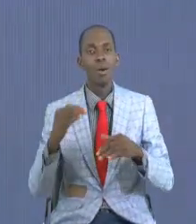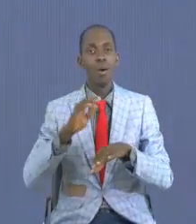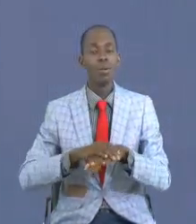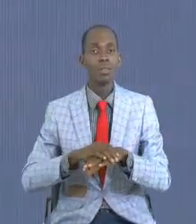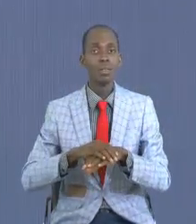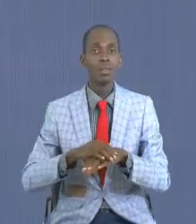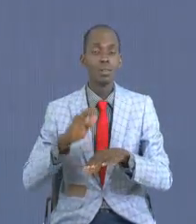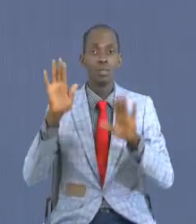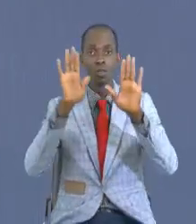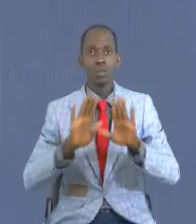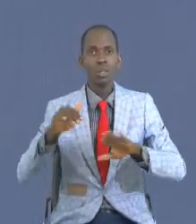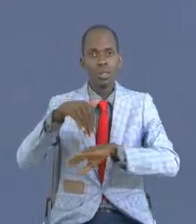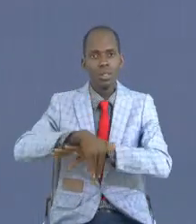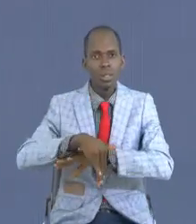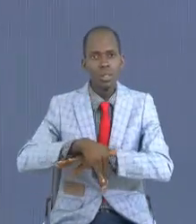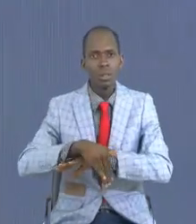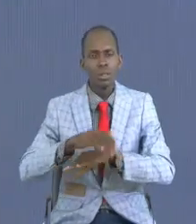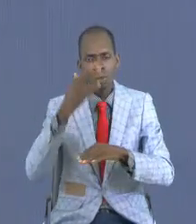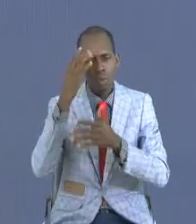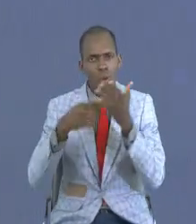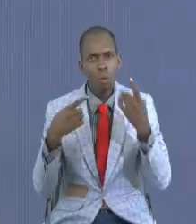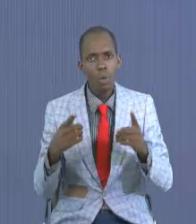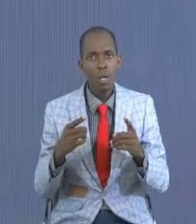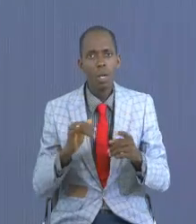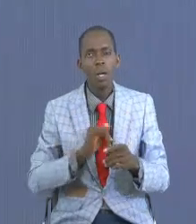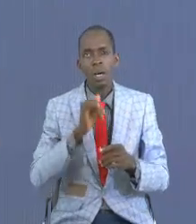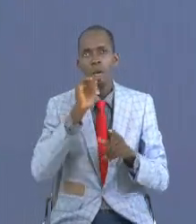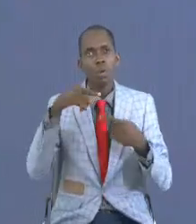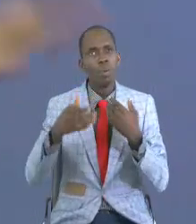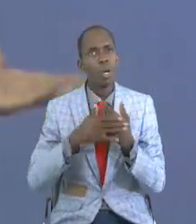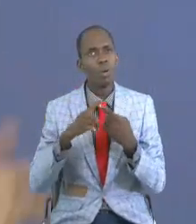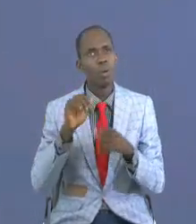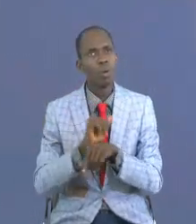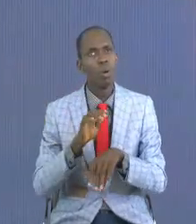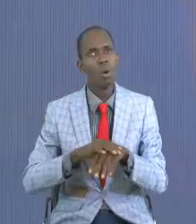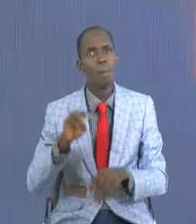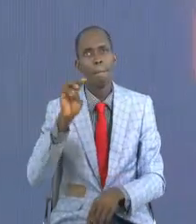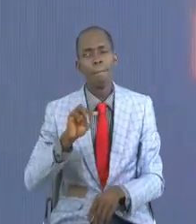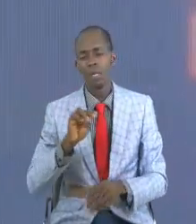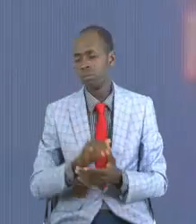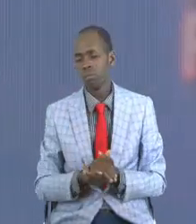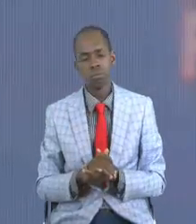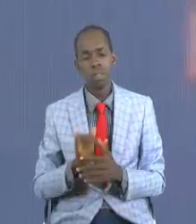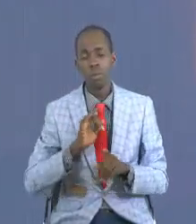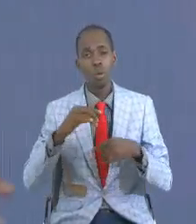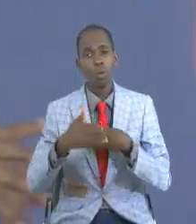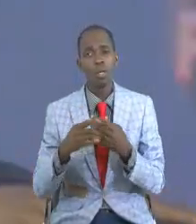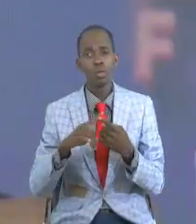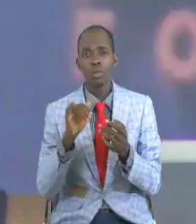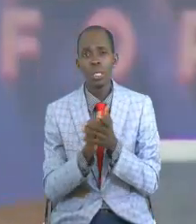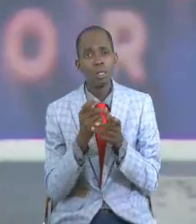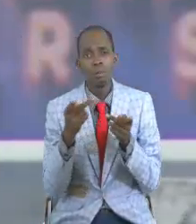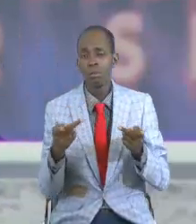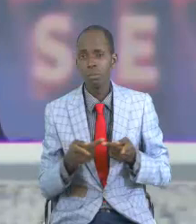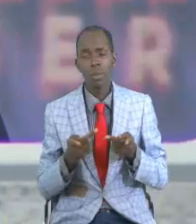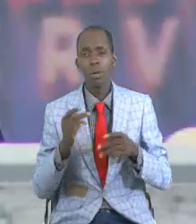you guess I'm going back to work on Monday? I'm going back to that same place on Monday. I'm going back to